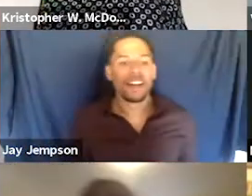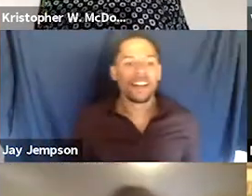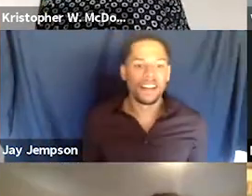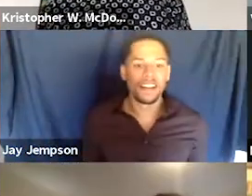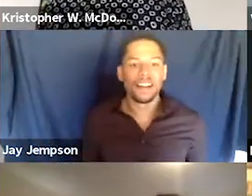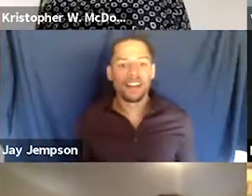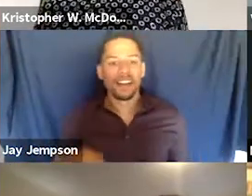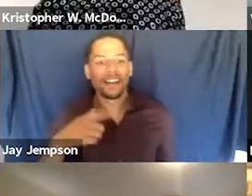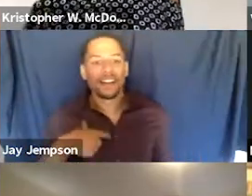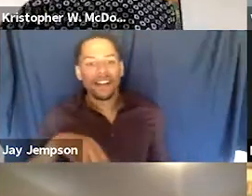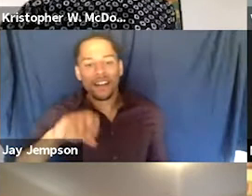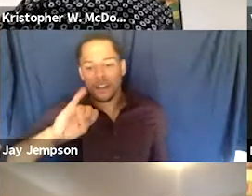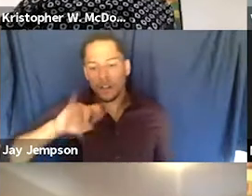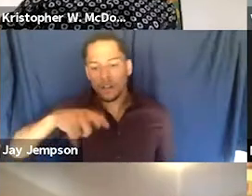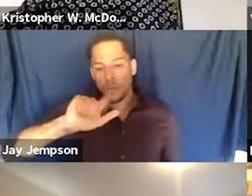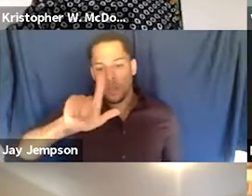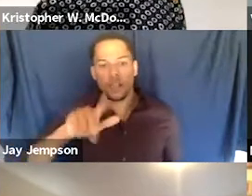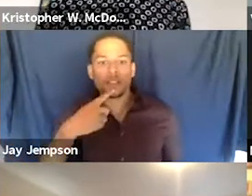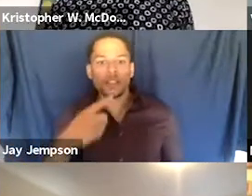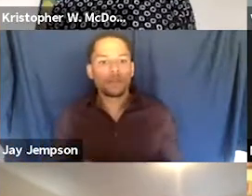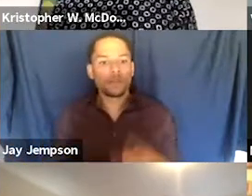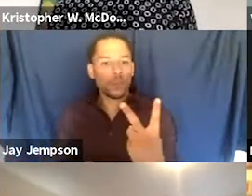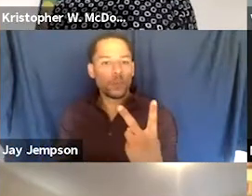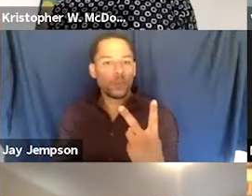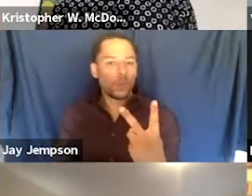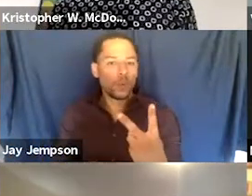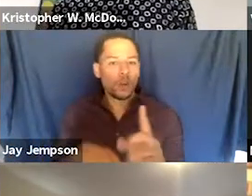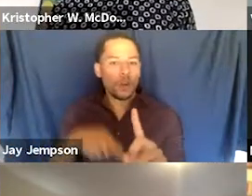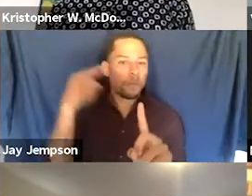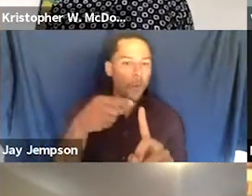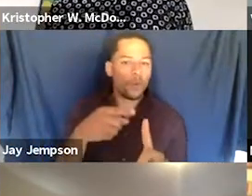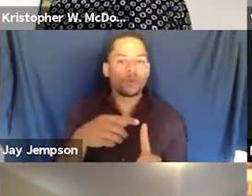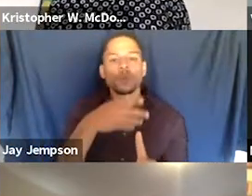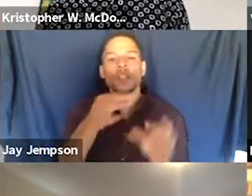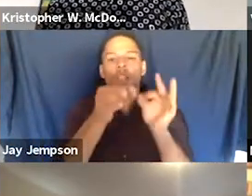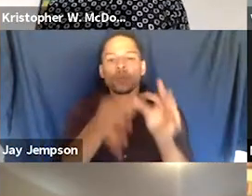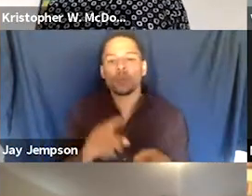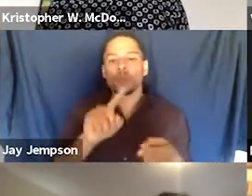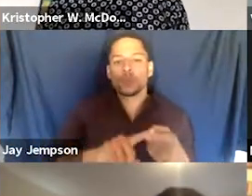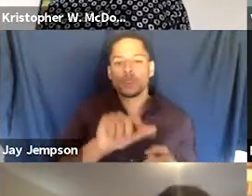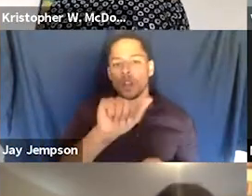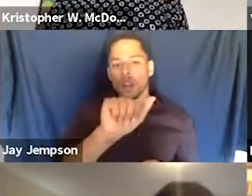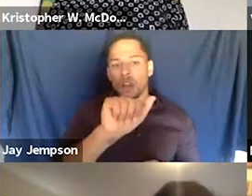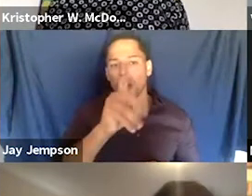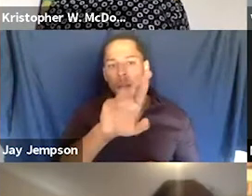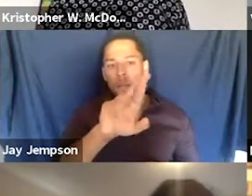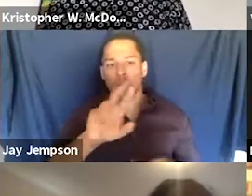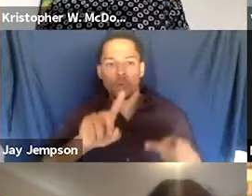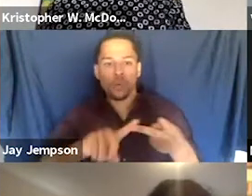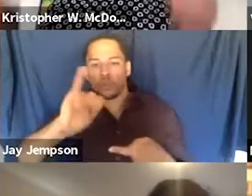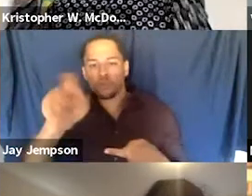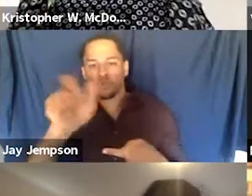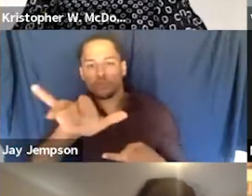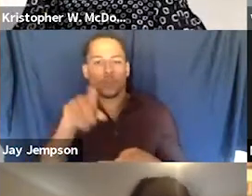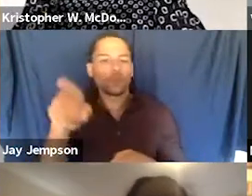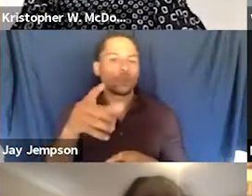got two quick points. One, Amber and Jay, y'all are rock stars for keeping the conversation going. Yes, thank you